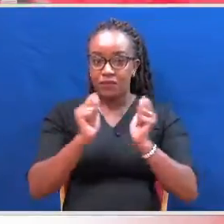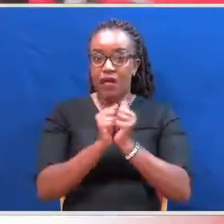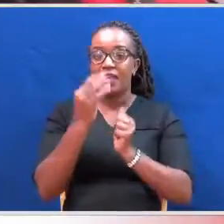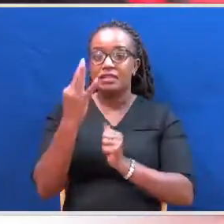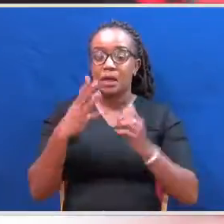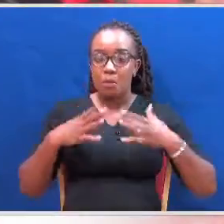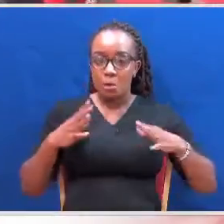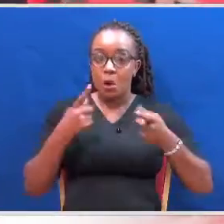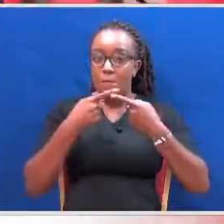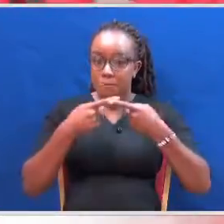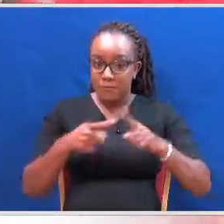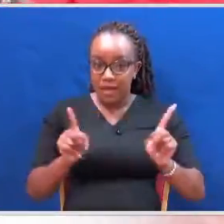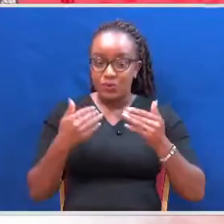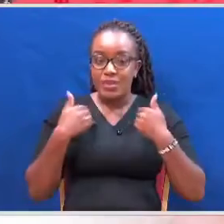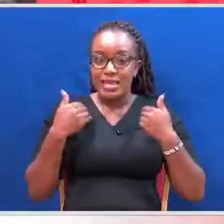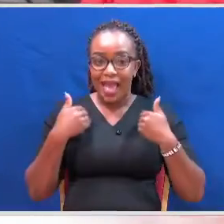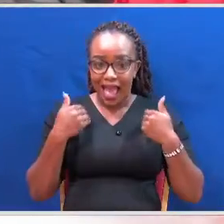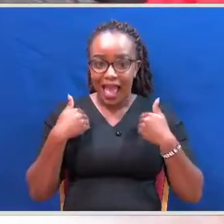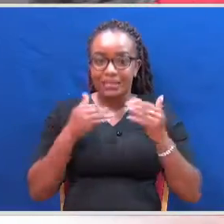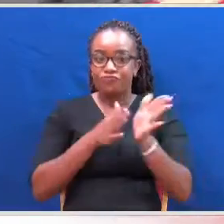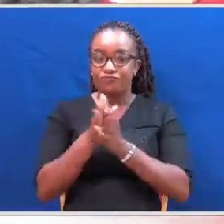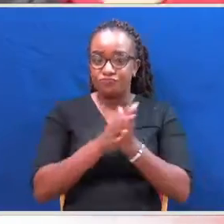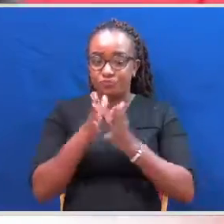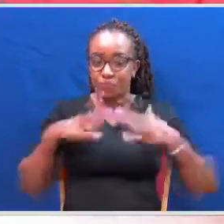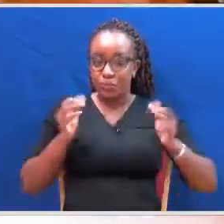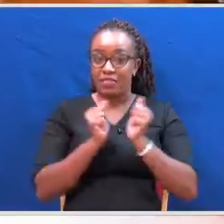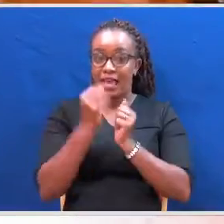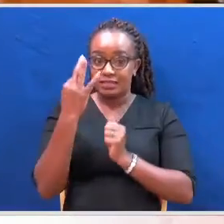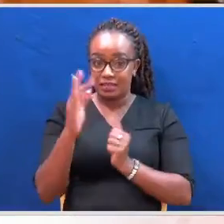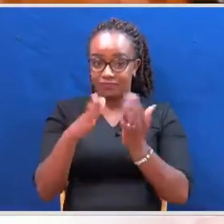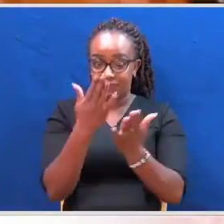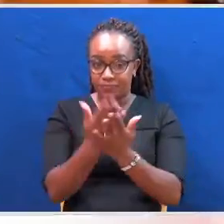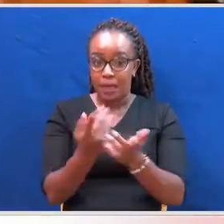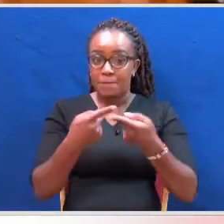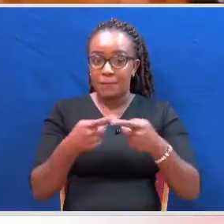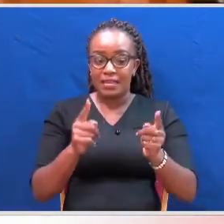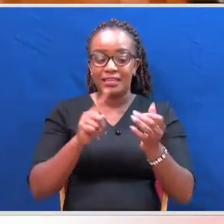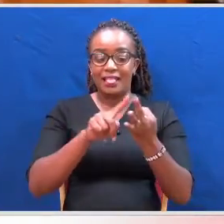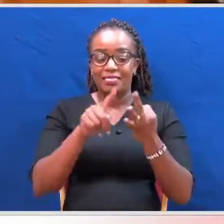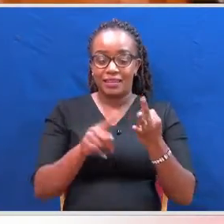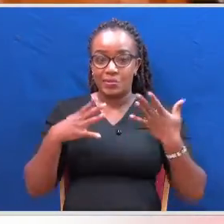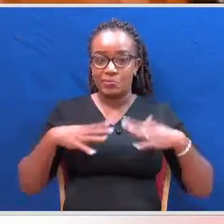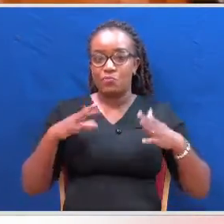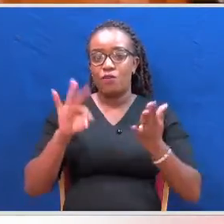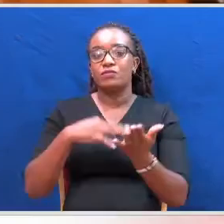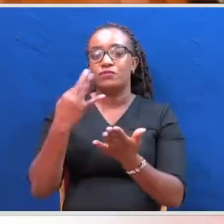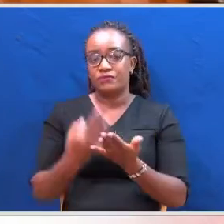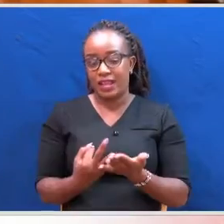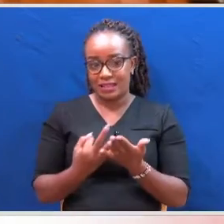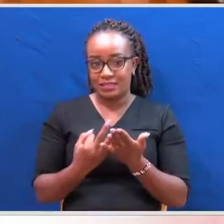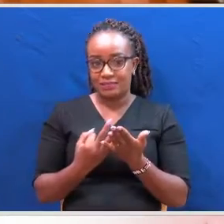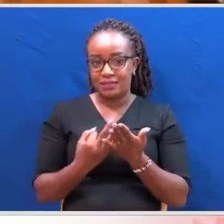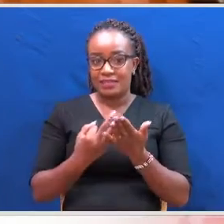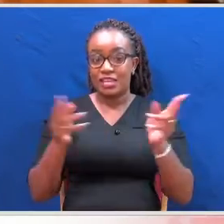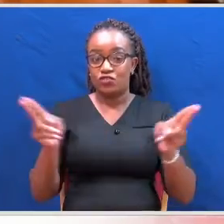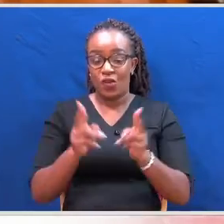apex seat within the corridors of justice. Three aspirants, however, fell short of the race to succeed Maraga in the latest